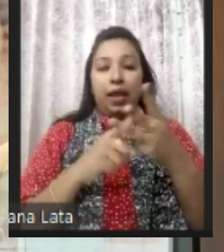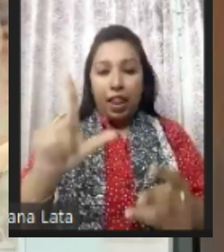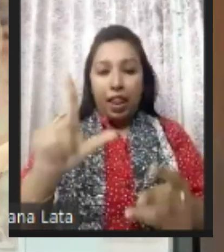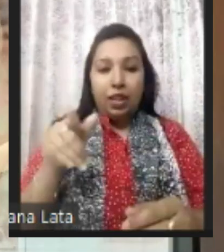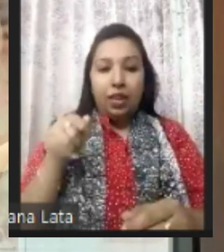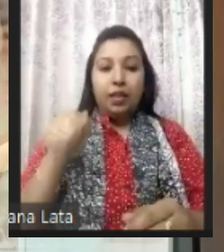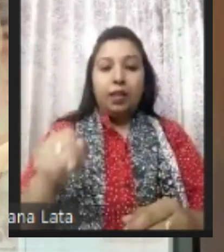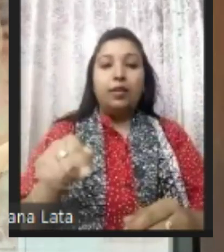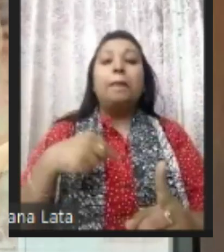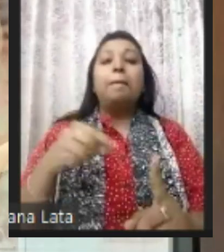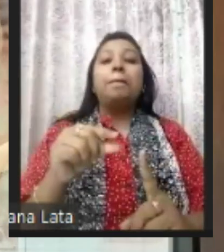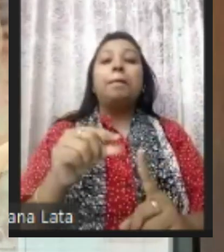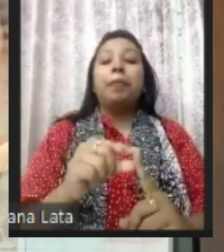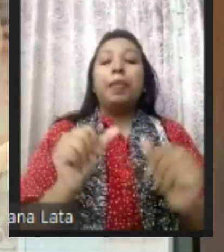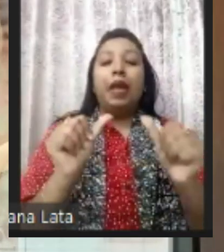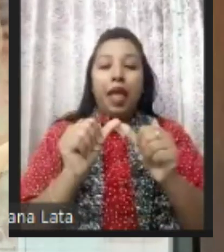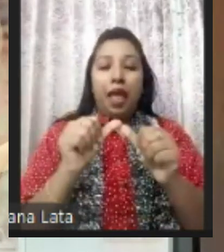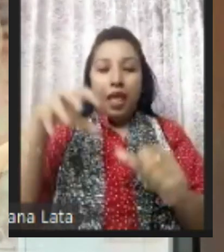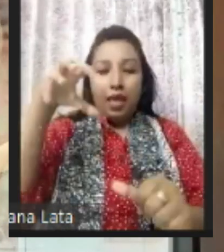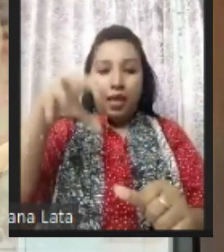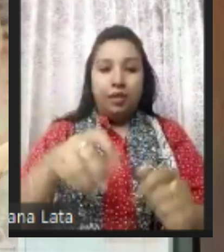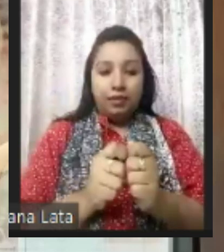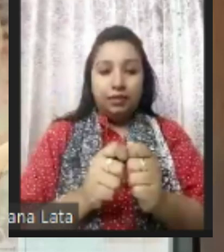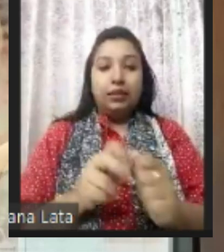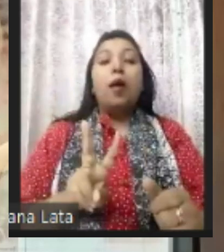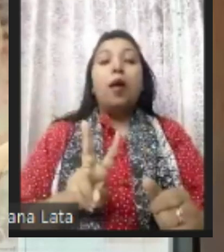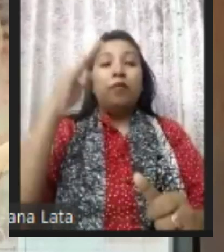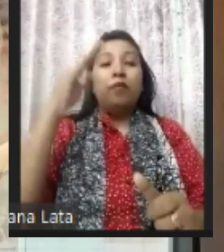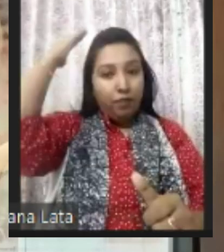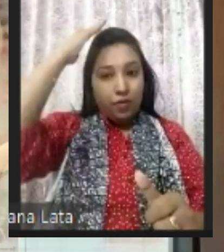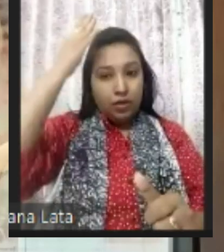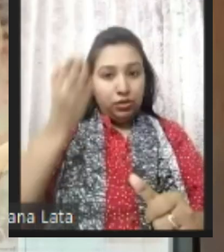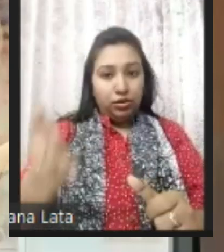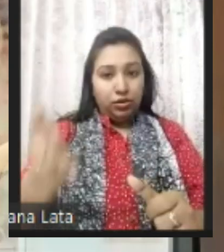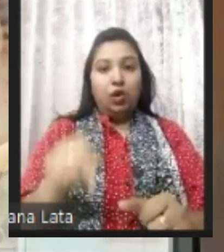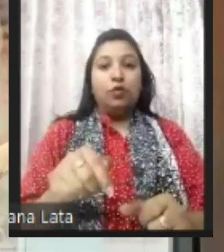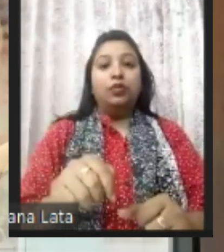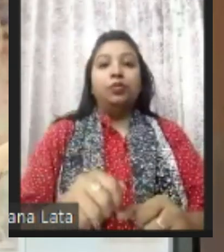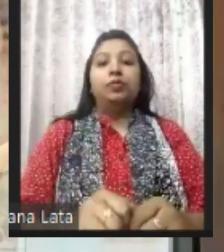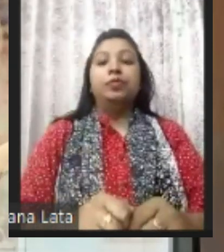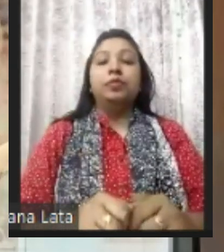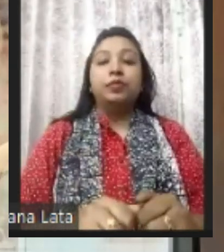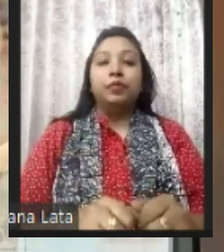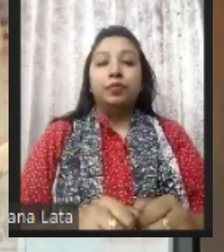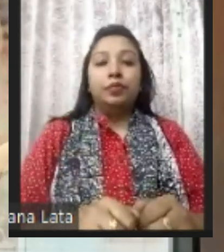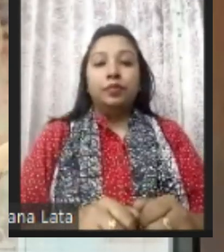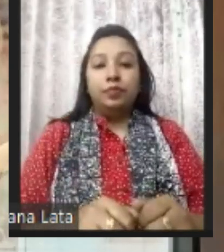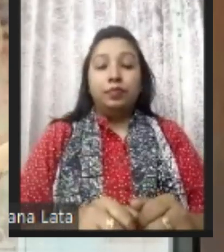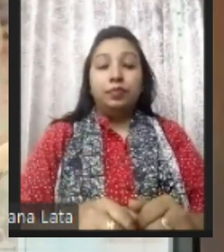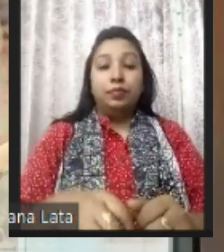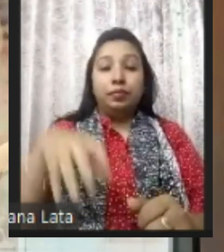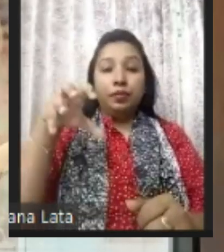program analyst, UNDP Bangladesh, Mr. Bhaskar Bhattacharya, national consultant, accessibility at A2I, country representative